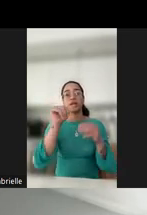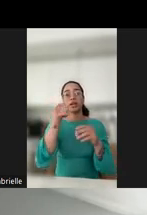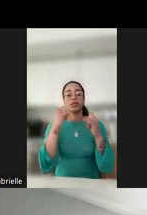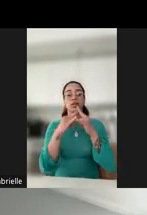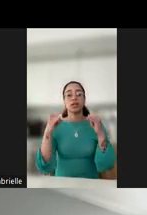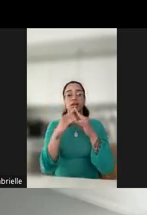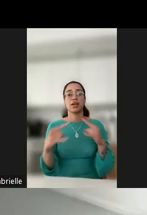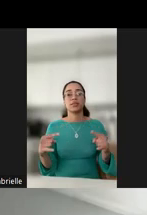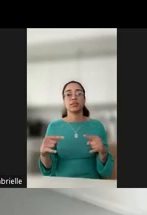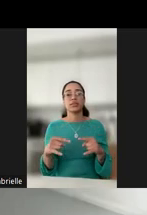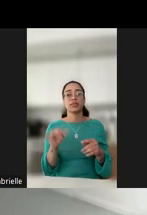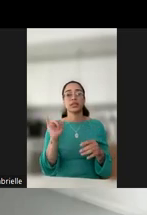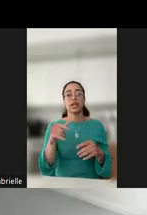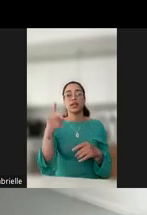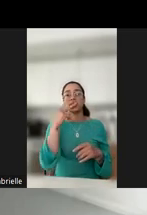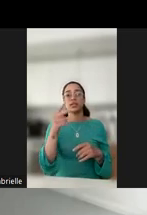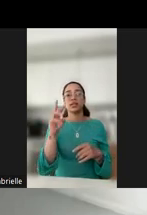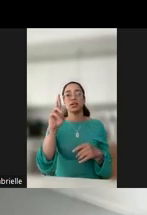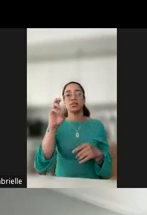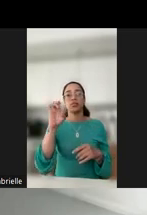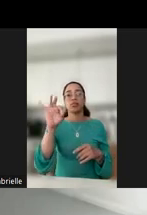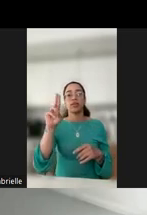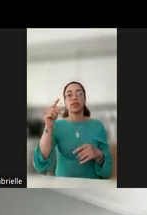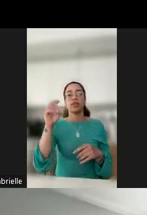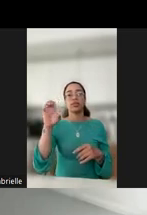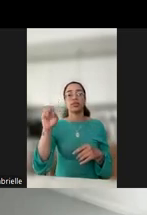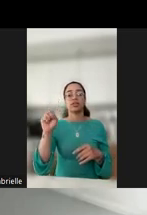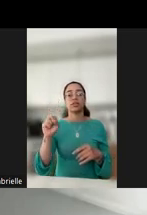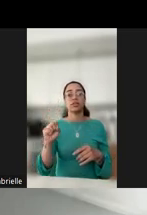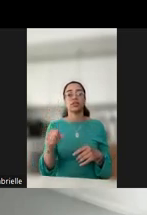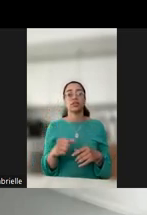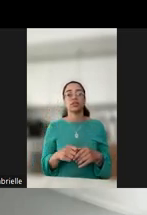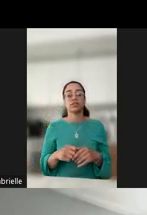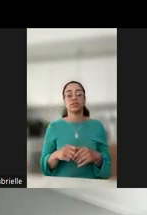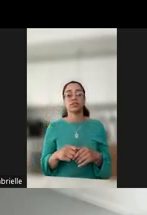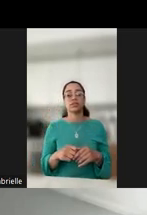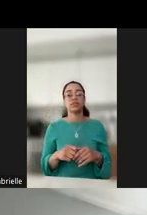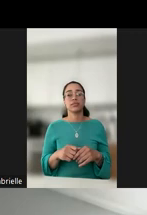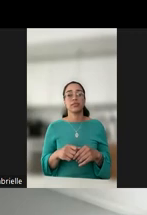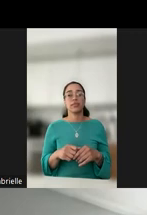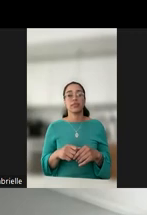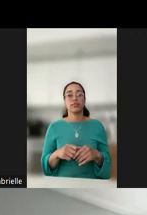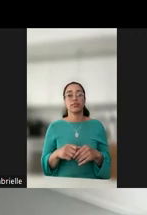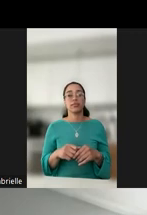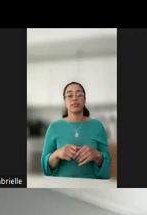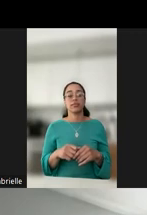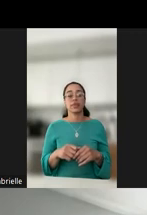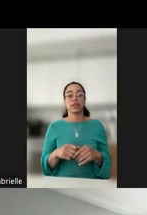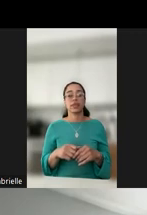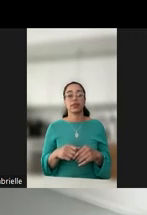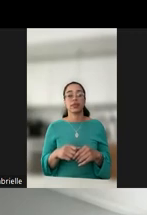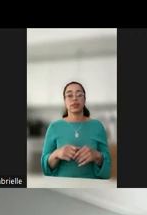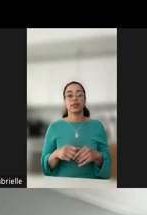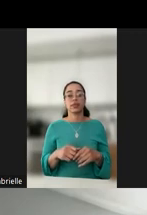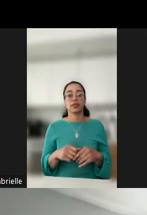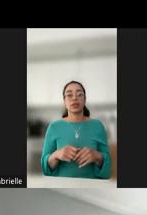see the refugee, when they live in that, that's the, the house that they live, that's the situation that they